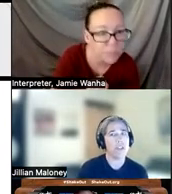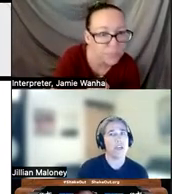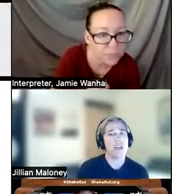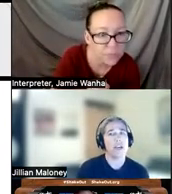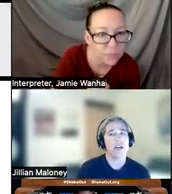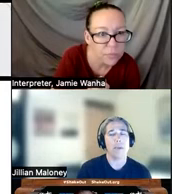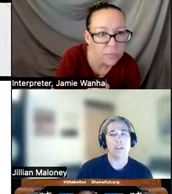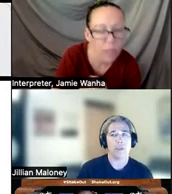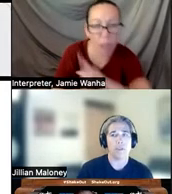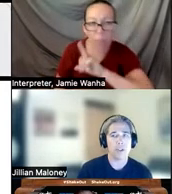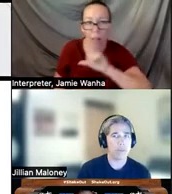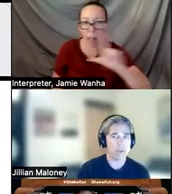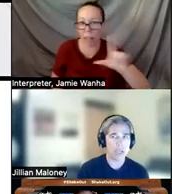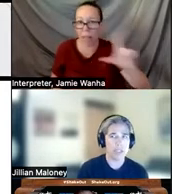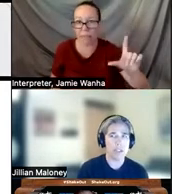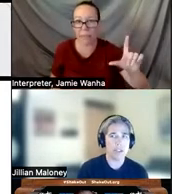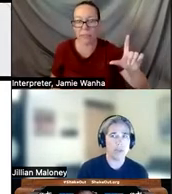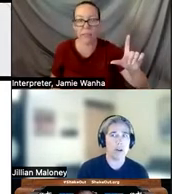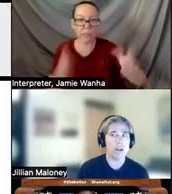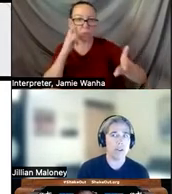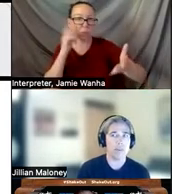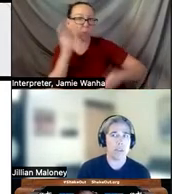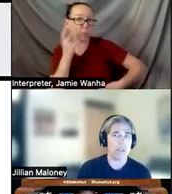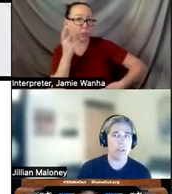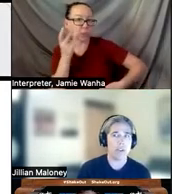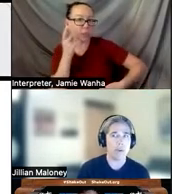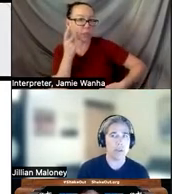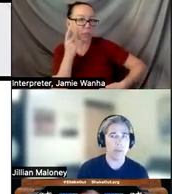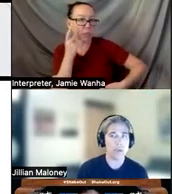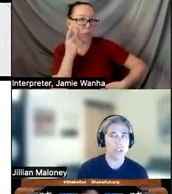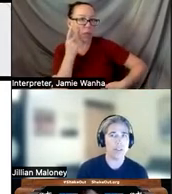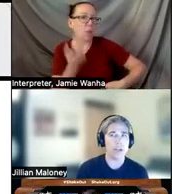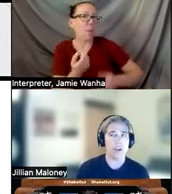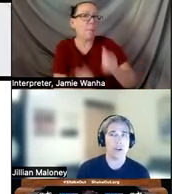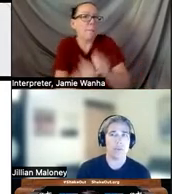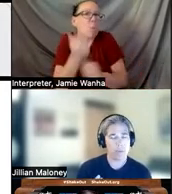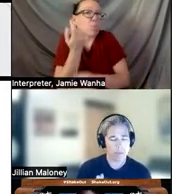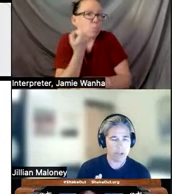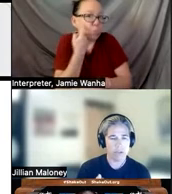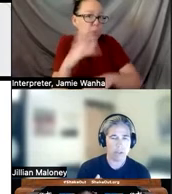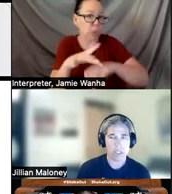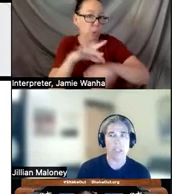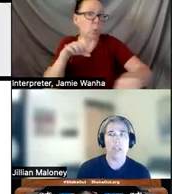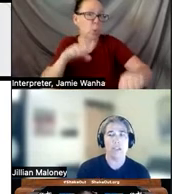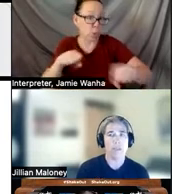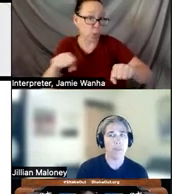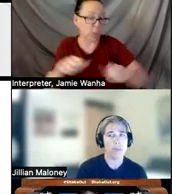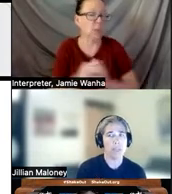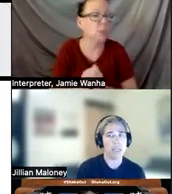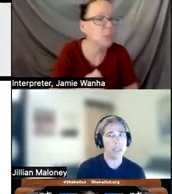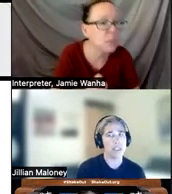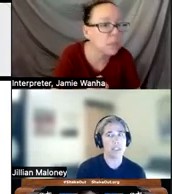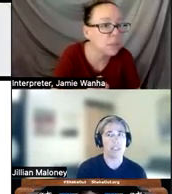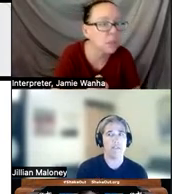fault. And sort of these are pretty consistent with one another. And we think, you know, the most recent event occurred with an uncertainty sometime